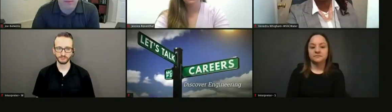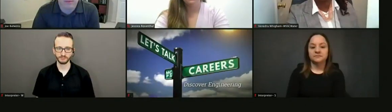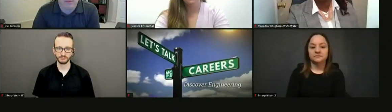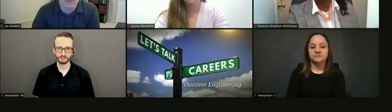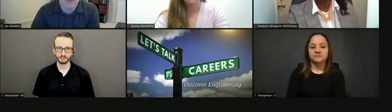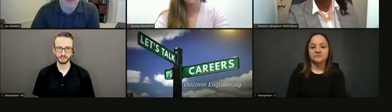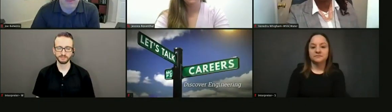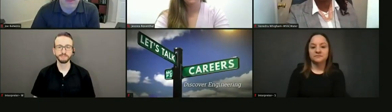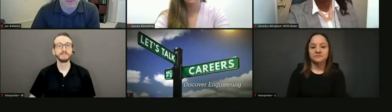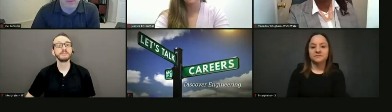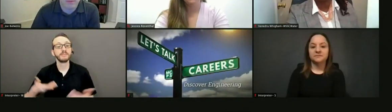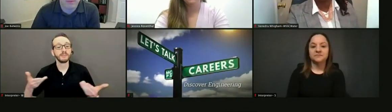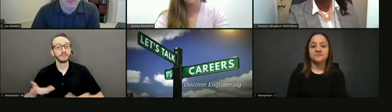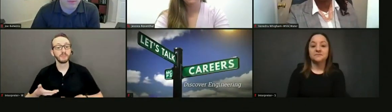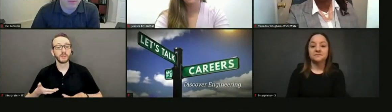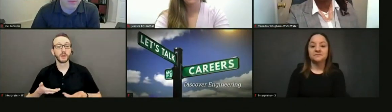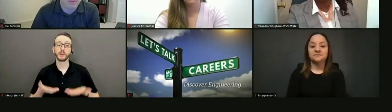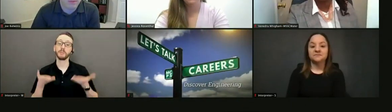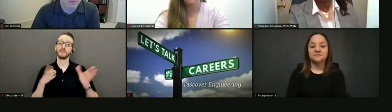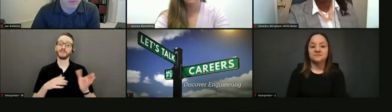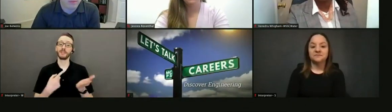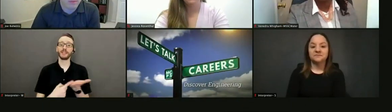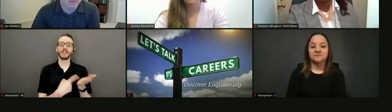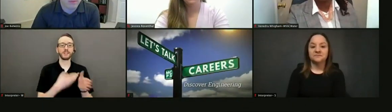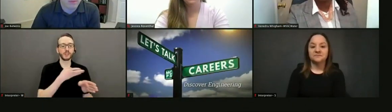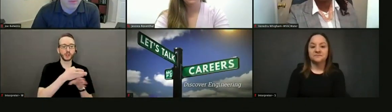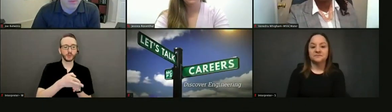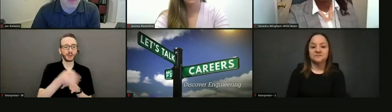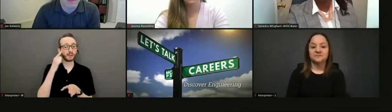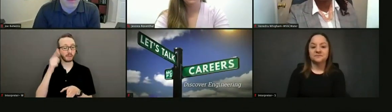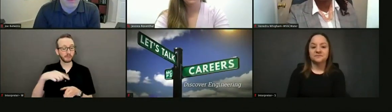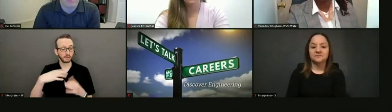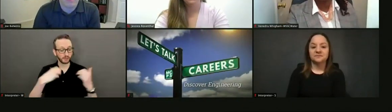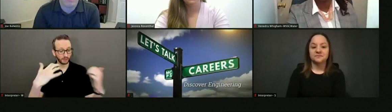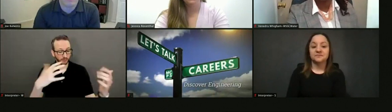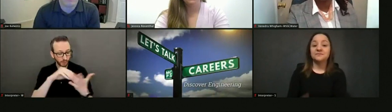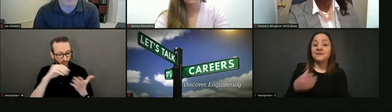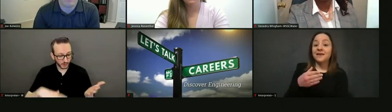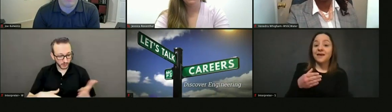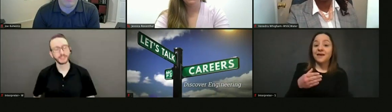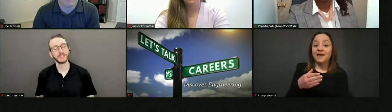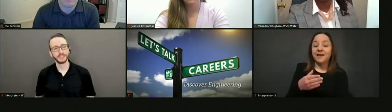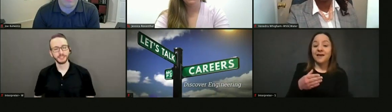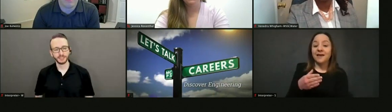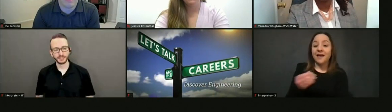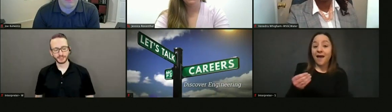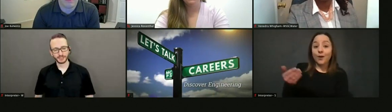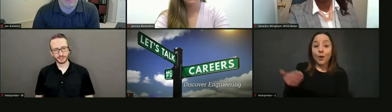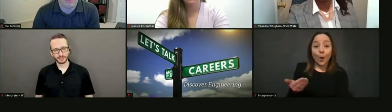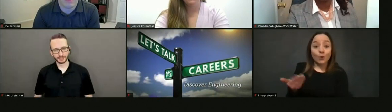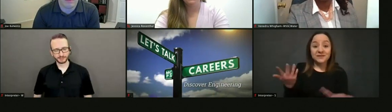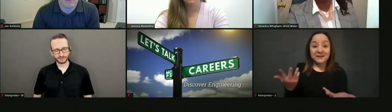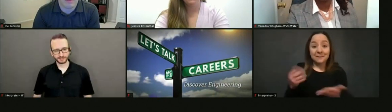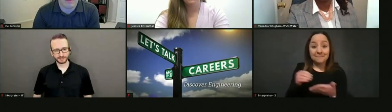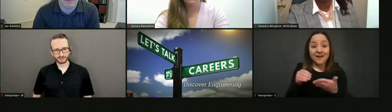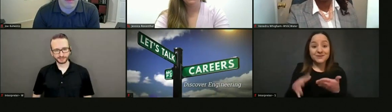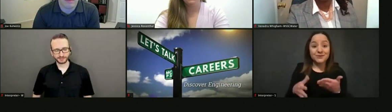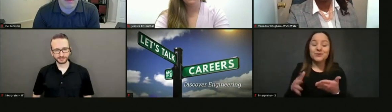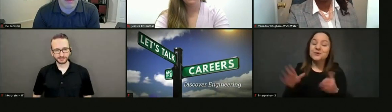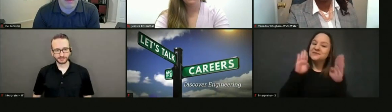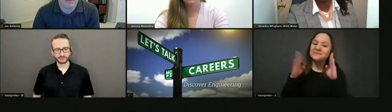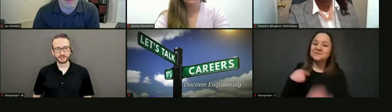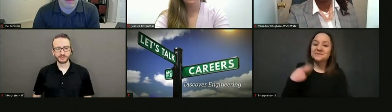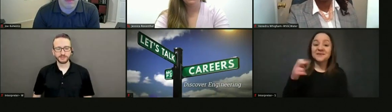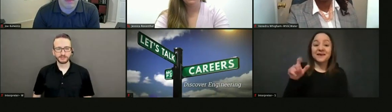here. Next up is Ms. Venedra Whigham, a project manager for Washington Suburban Sanitary Commission,